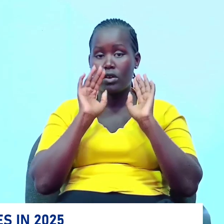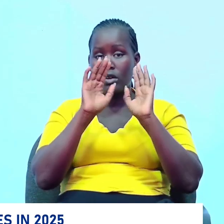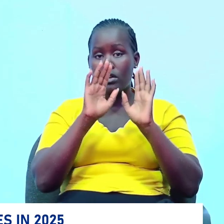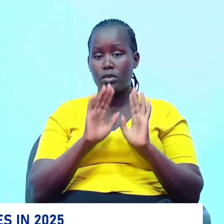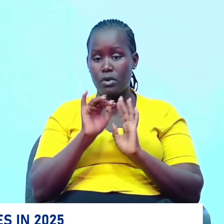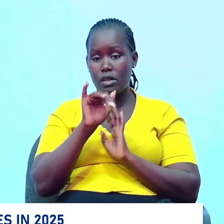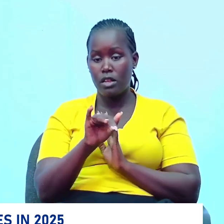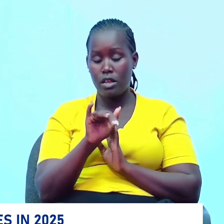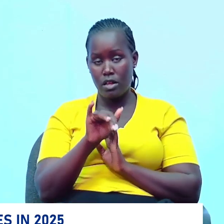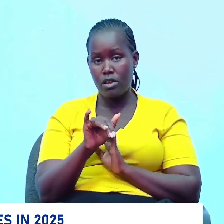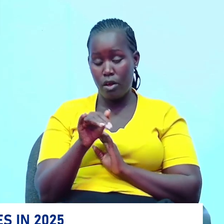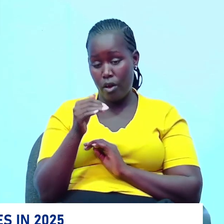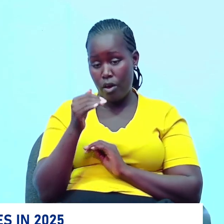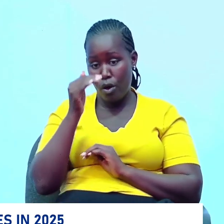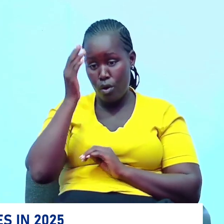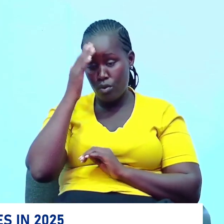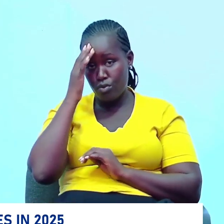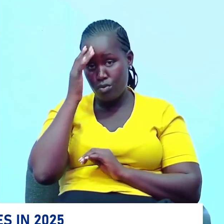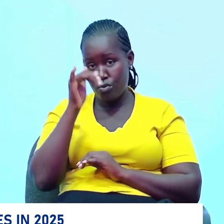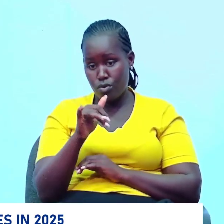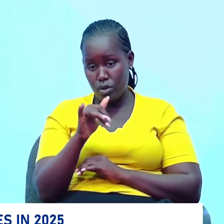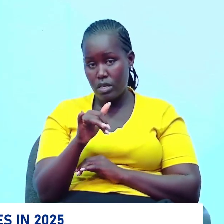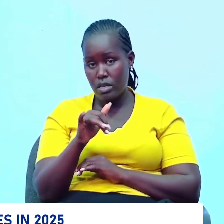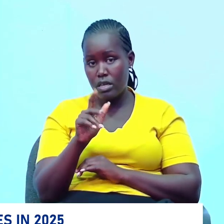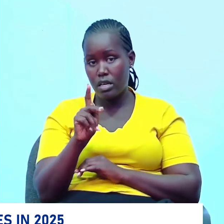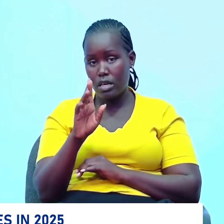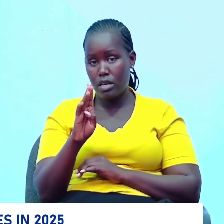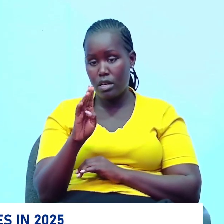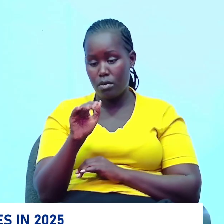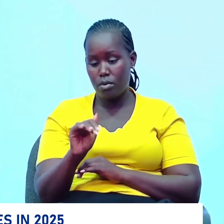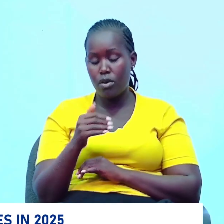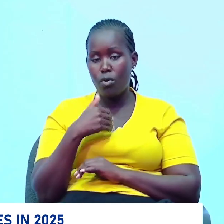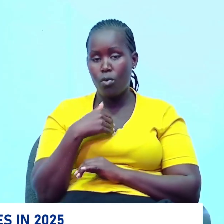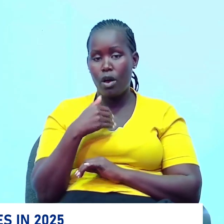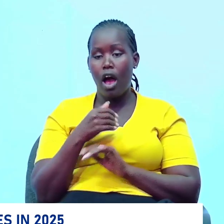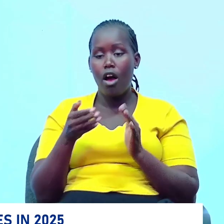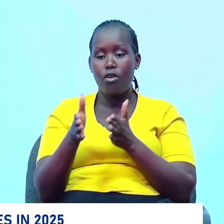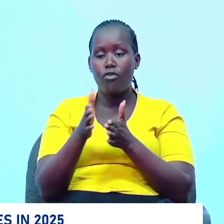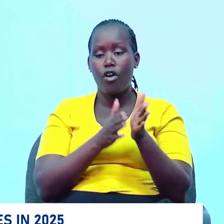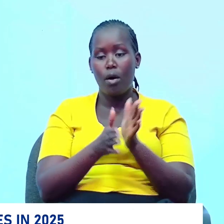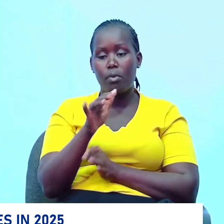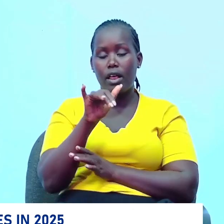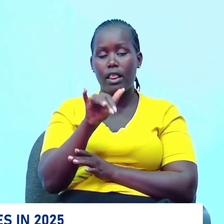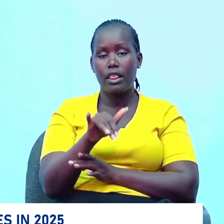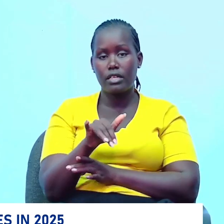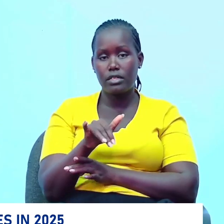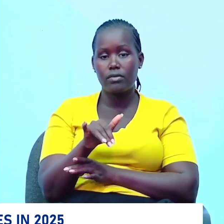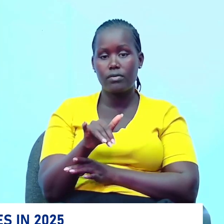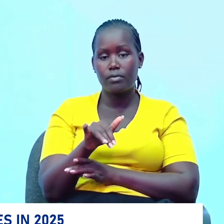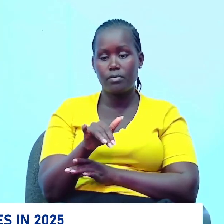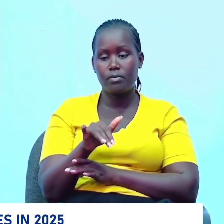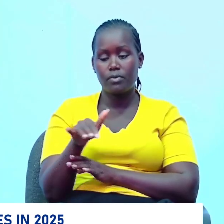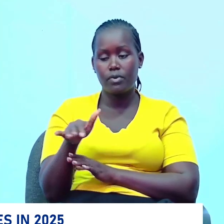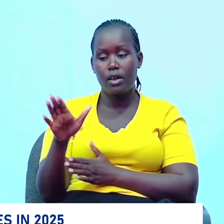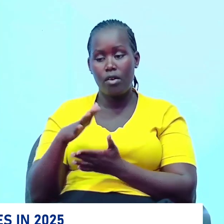for you to know that SKPA, we have a master plan that, based